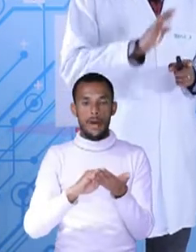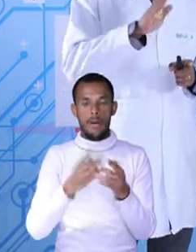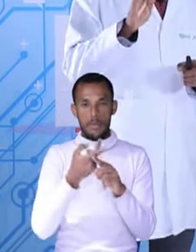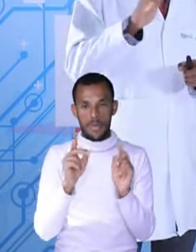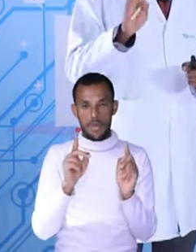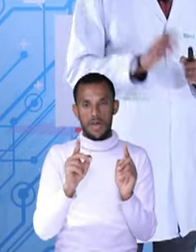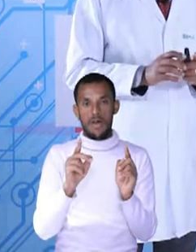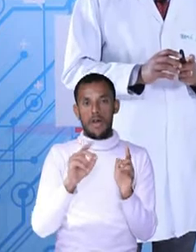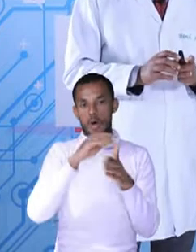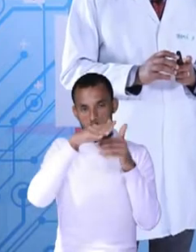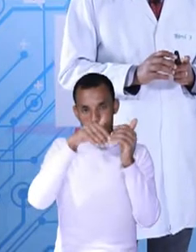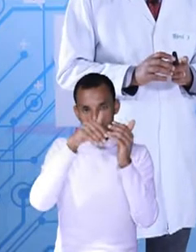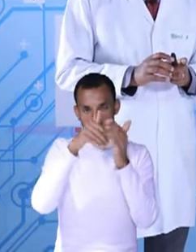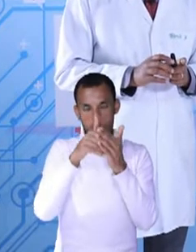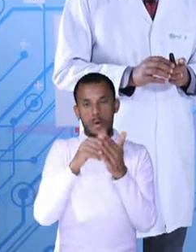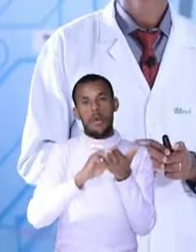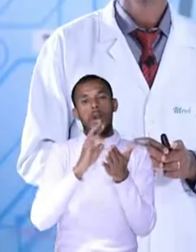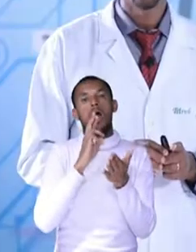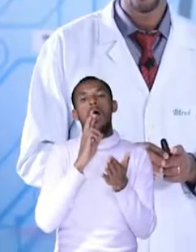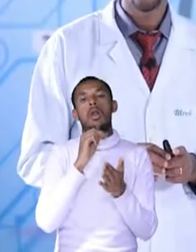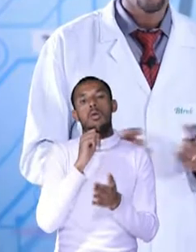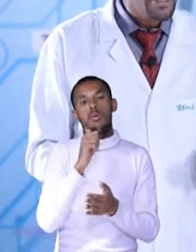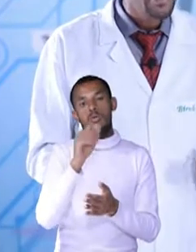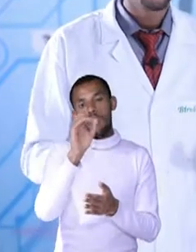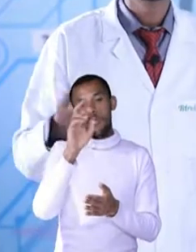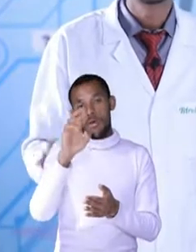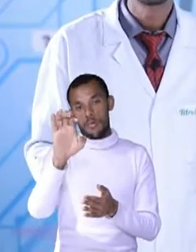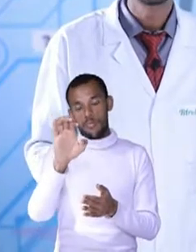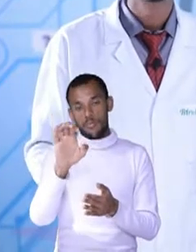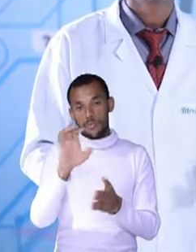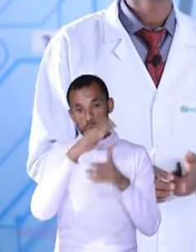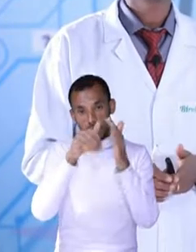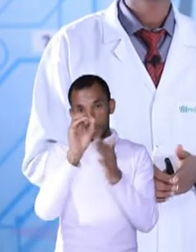But all minerals are not ores.